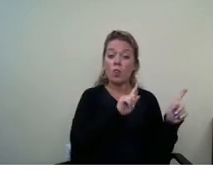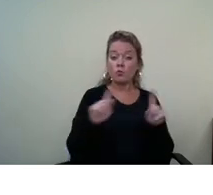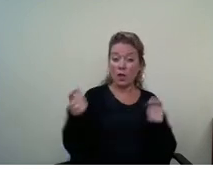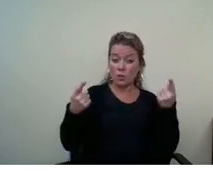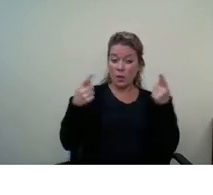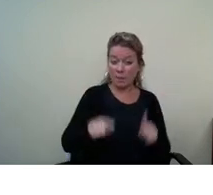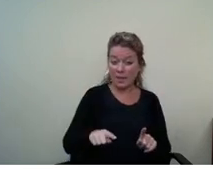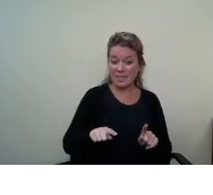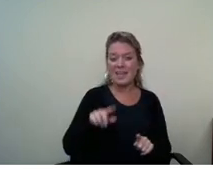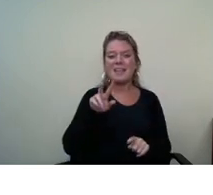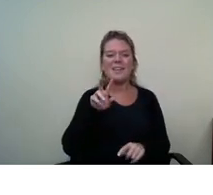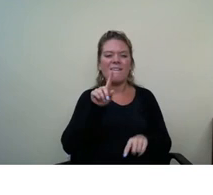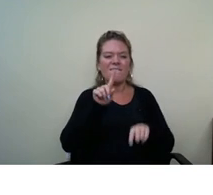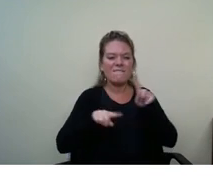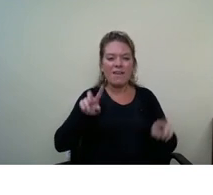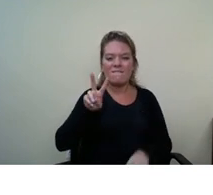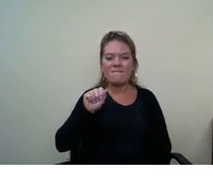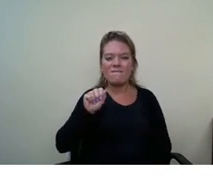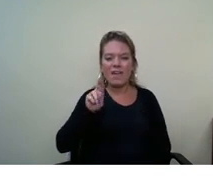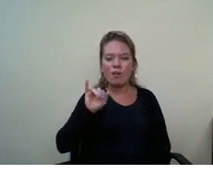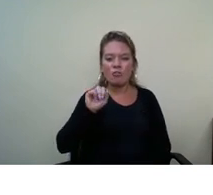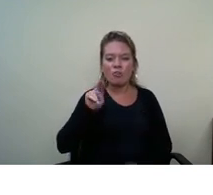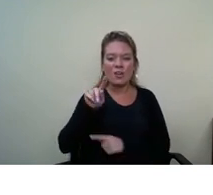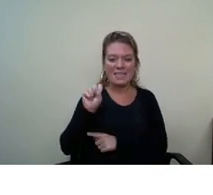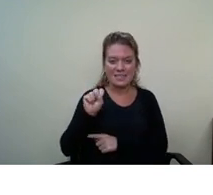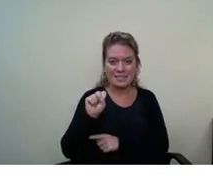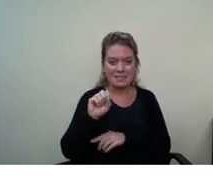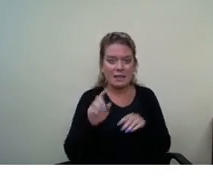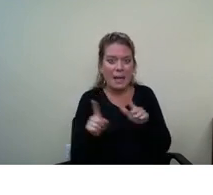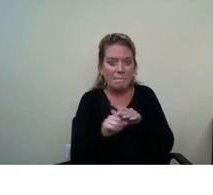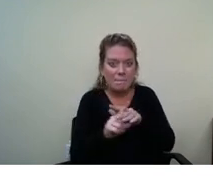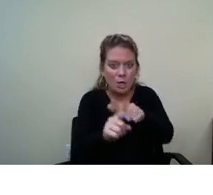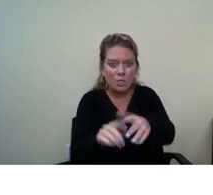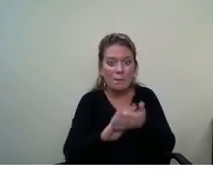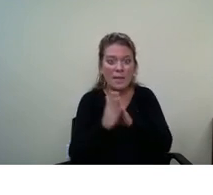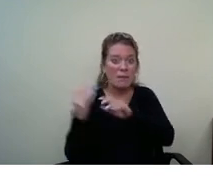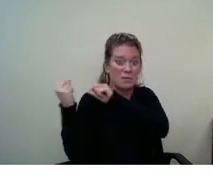as variants of COVID-19 emerged and became dominant infections in